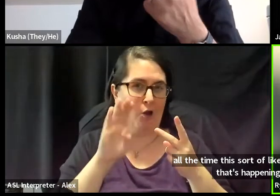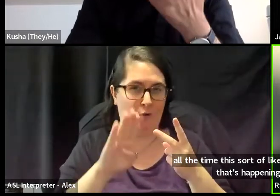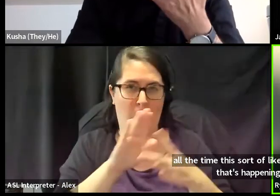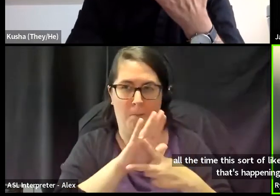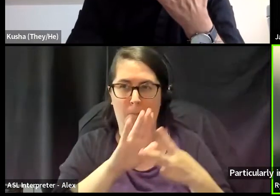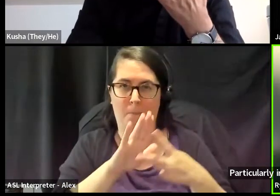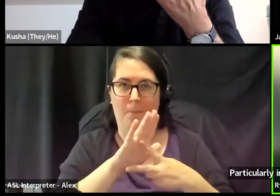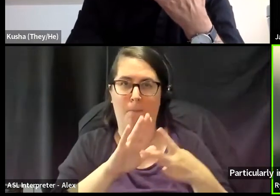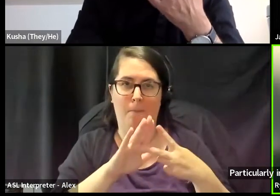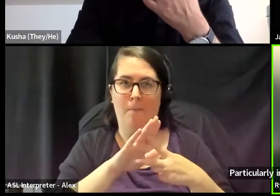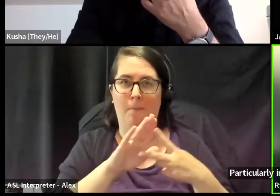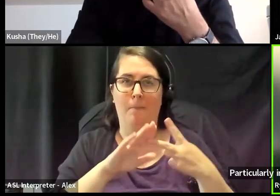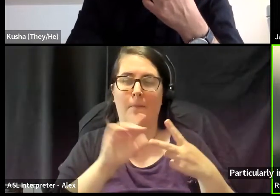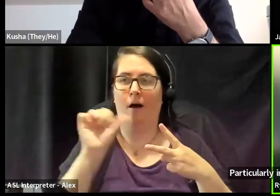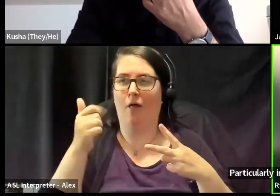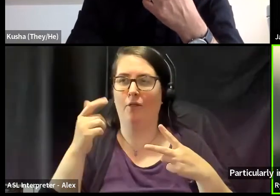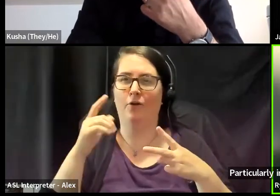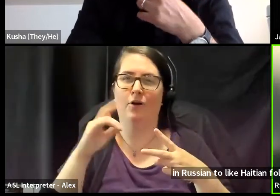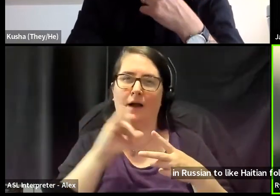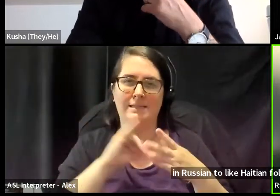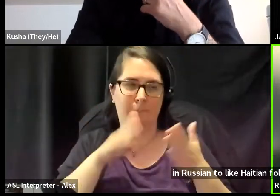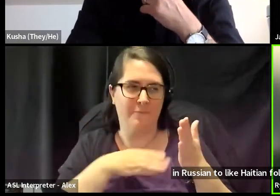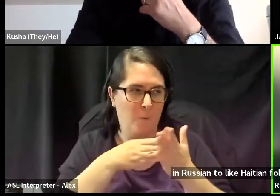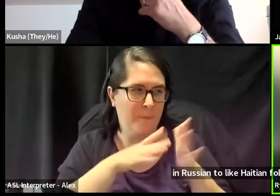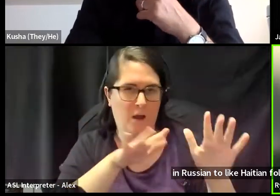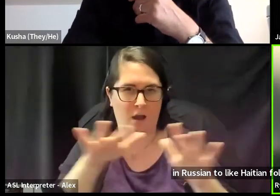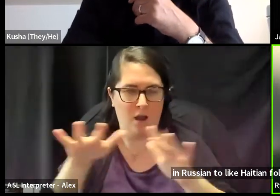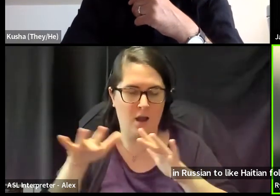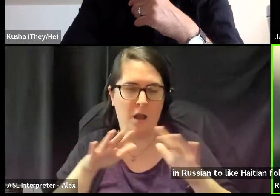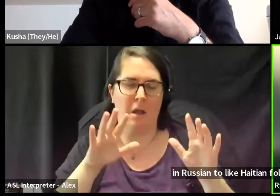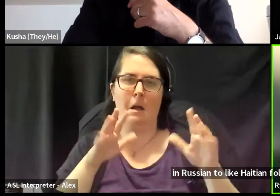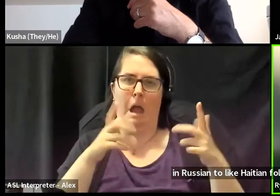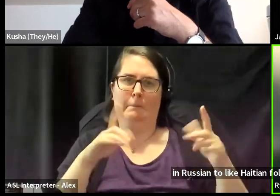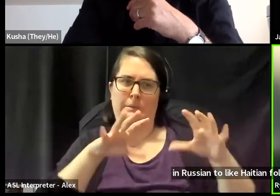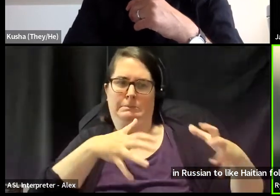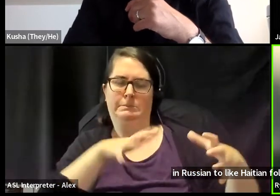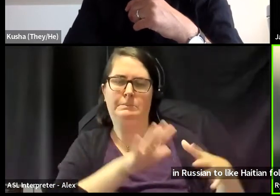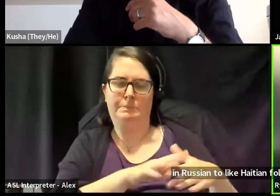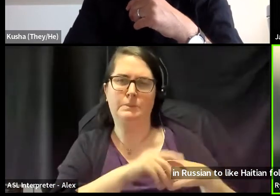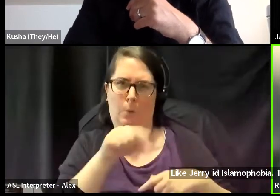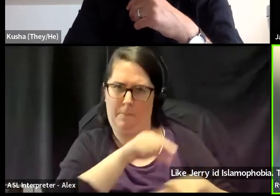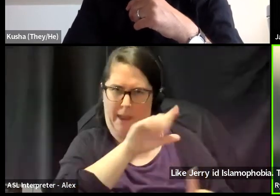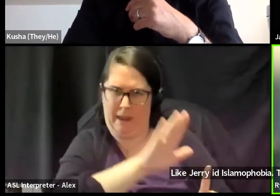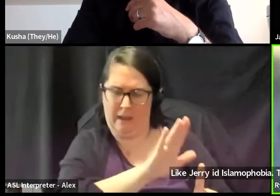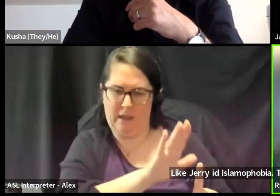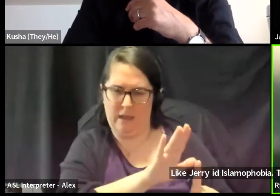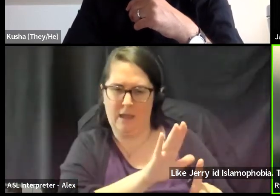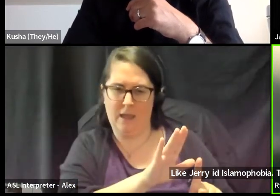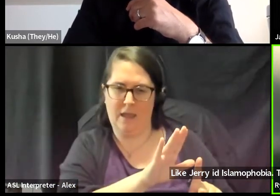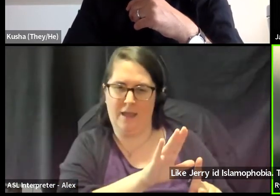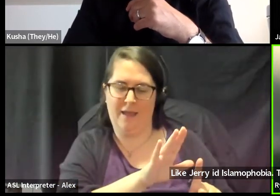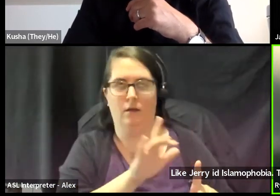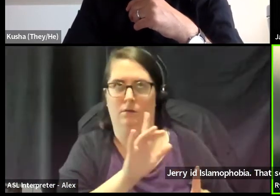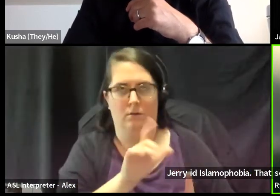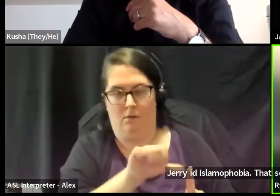places like Algeria, the Islamophobia that sort of lives in that space. And, there's a whole other things we can talk about in direct relationship